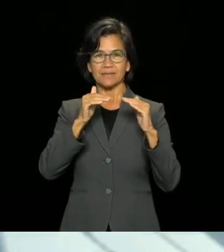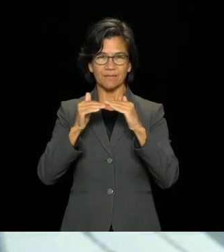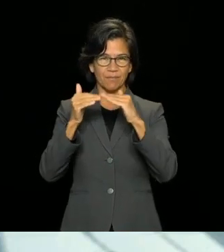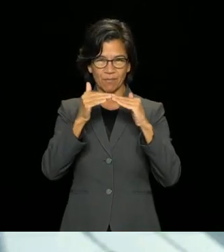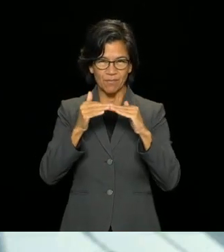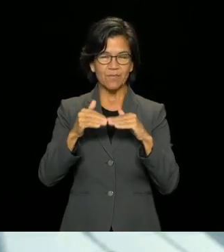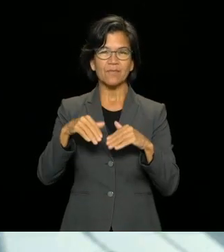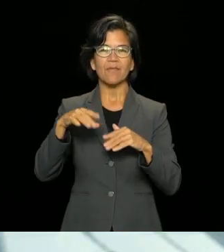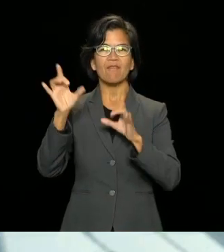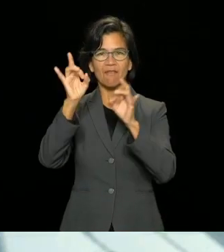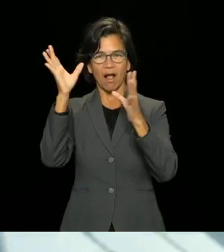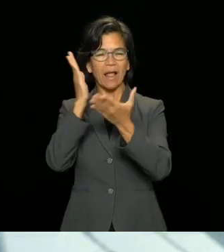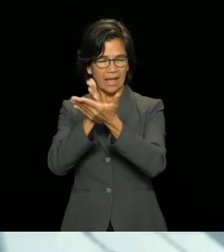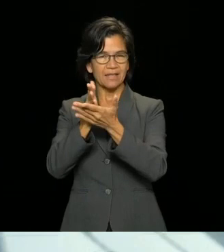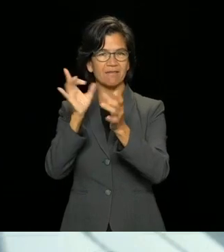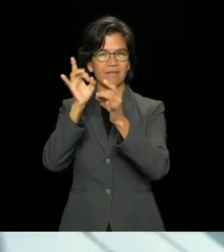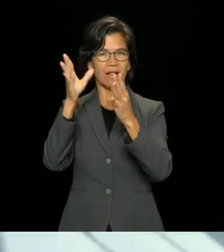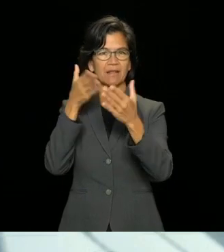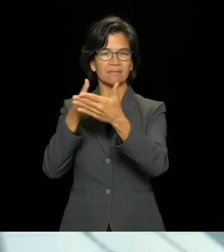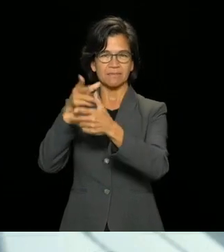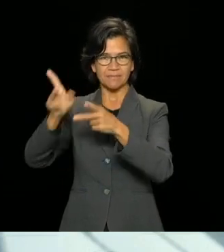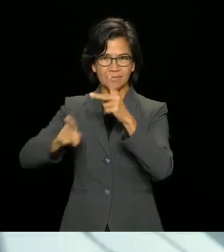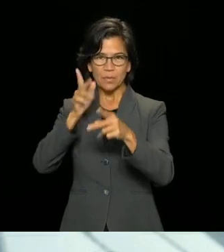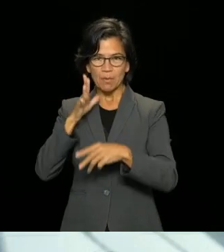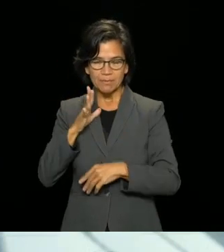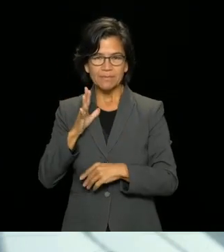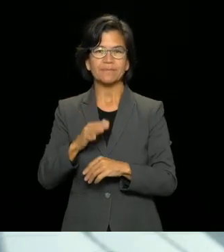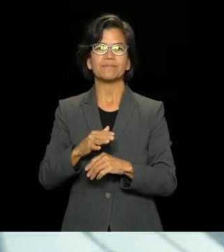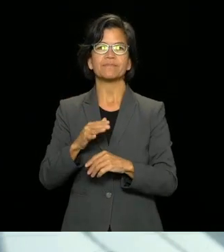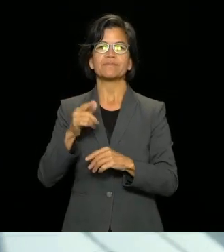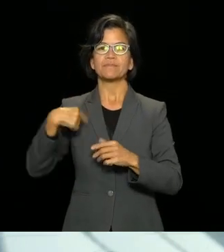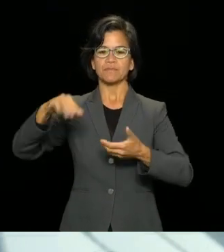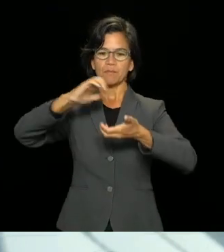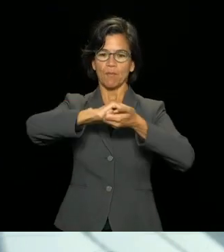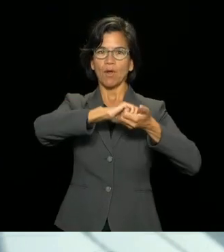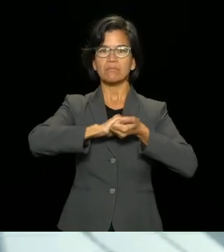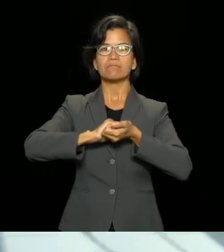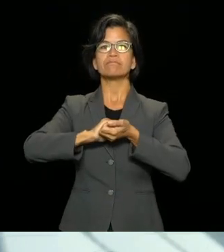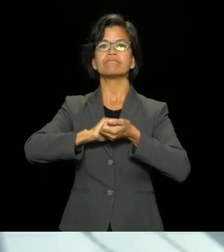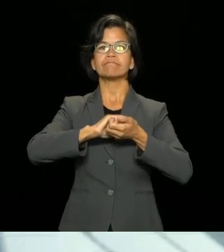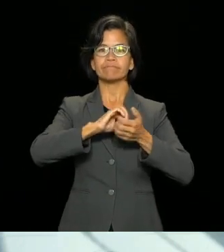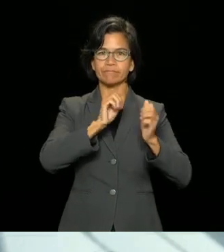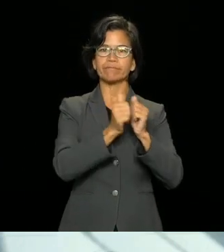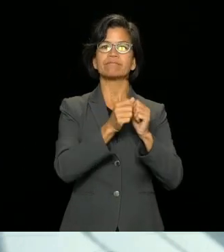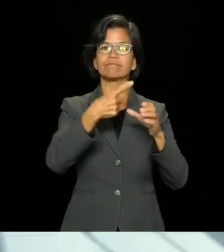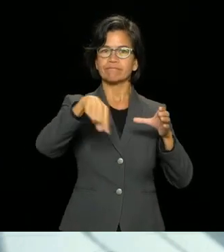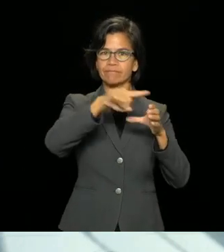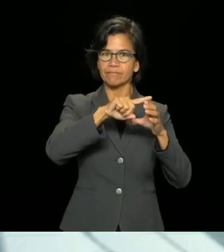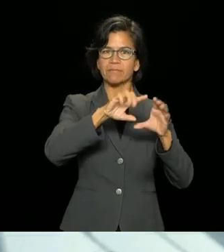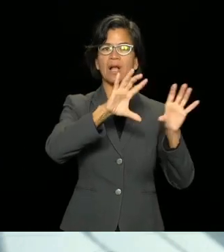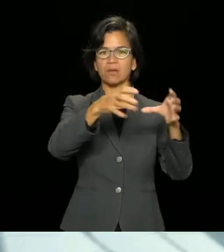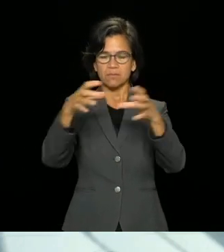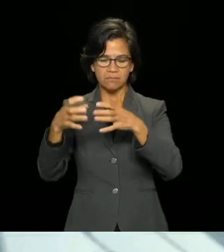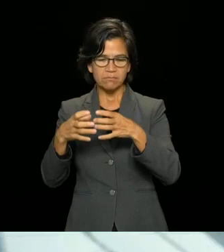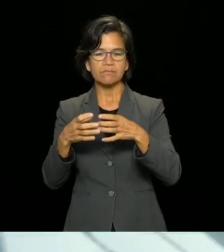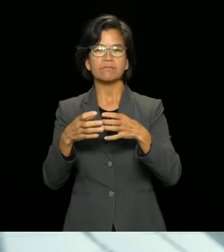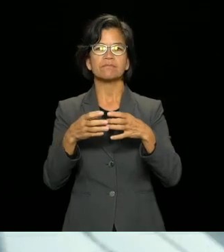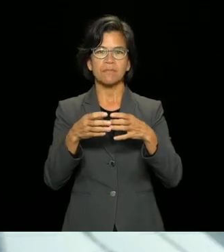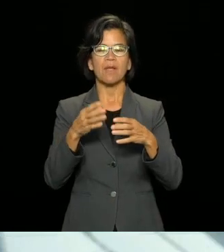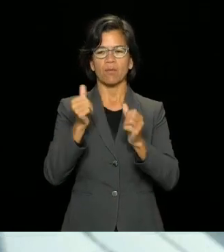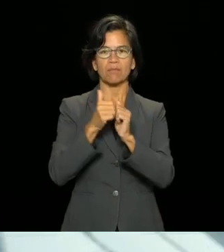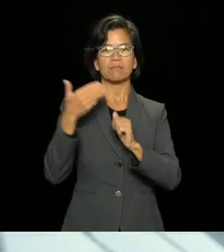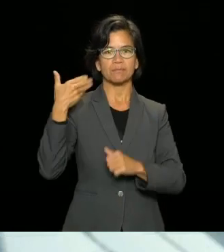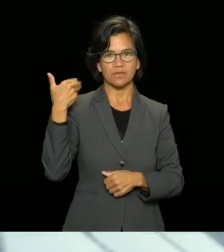Gender Equity Office, and the Minister's Advisory Council on Indigenous Women. Once established, this grant program will